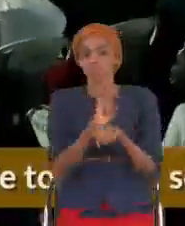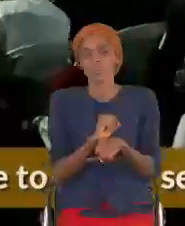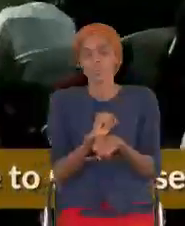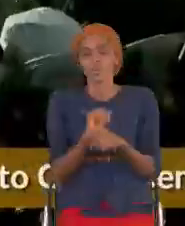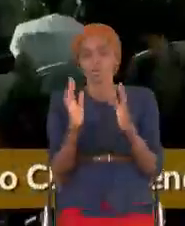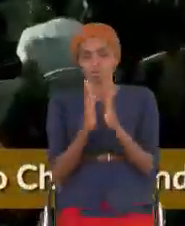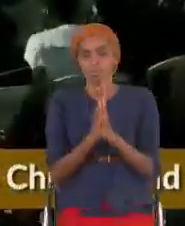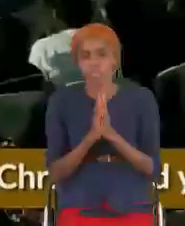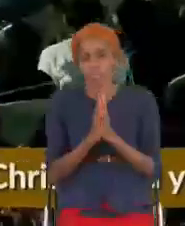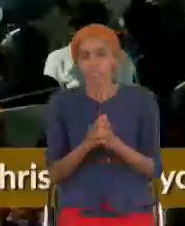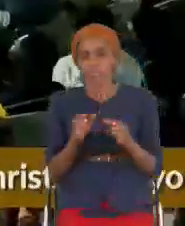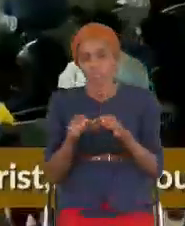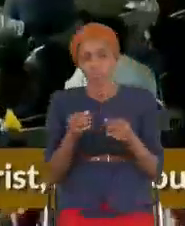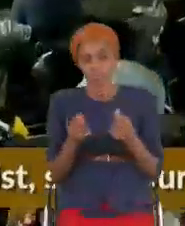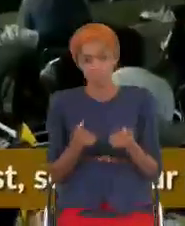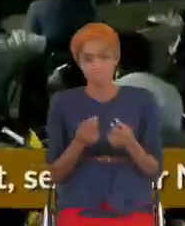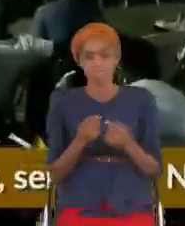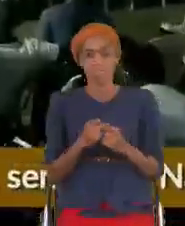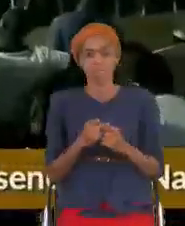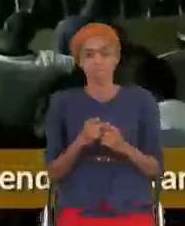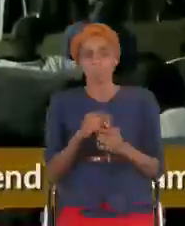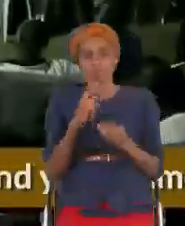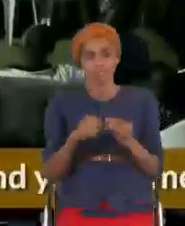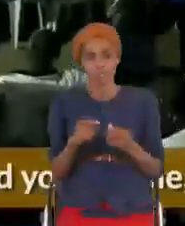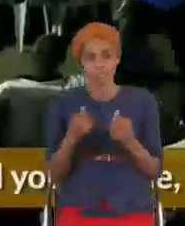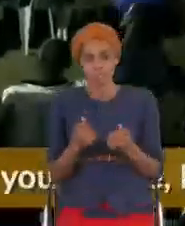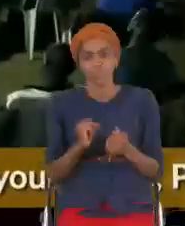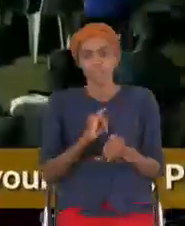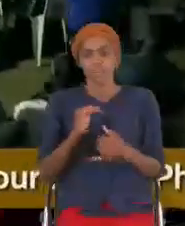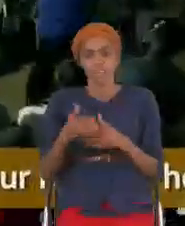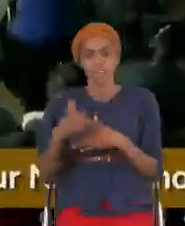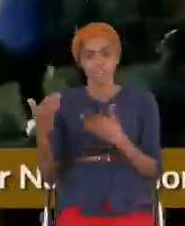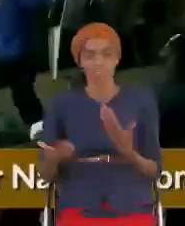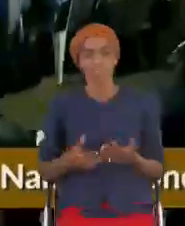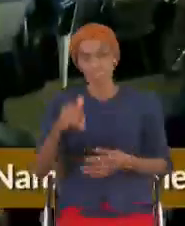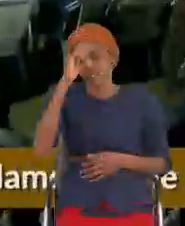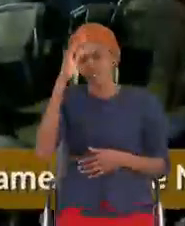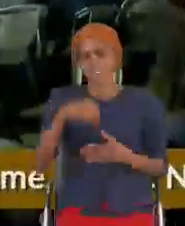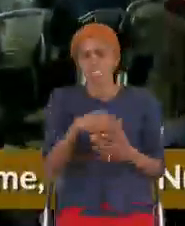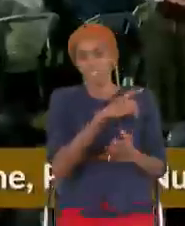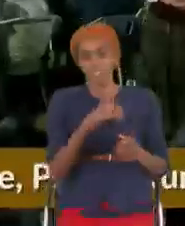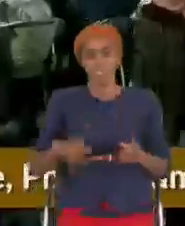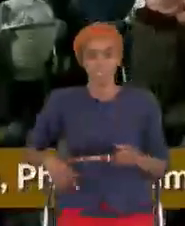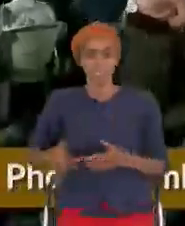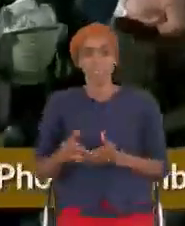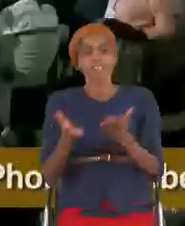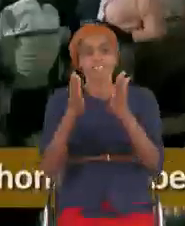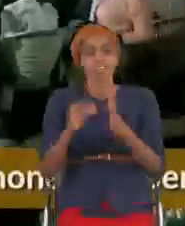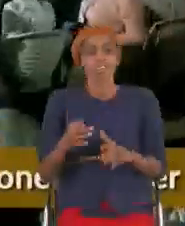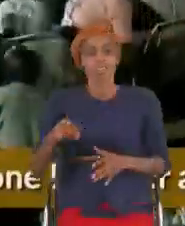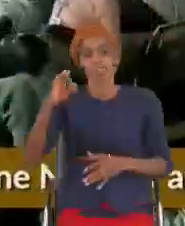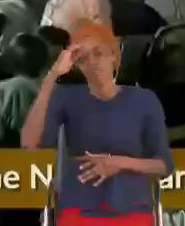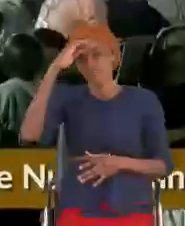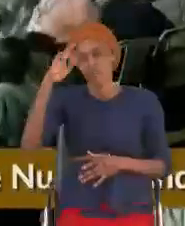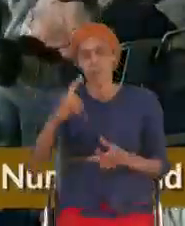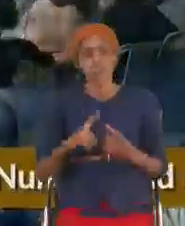quickly. Round up quickly. Round up quickly. I invite our Father in the Lord, the servant of God, to